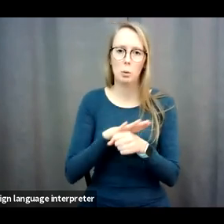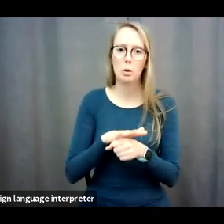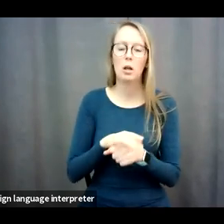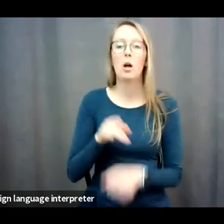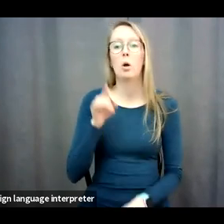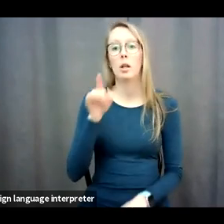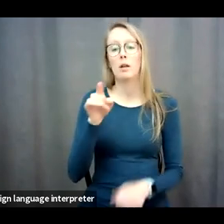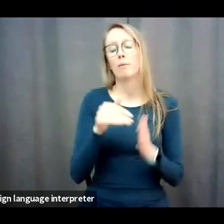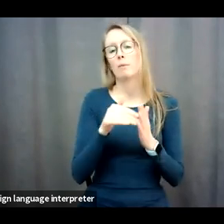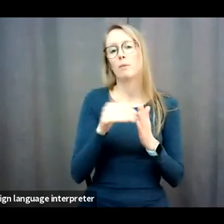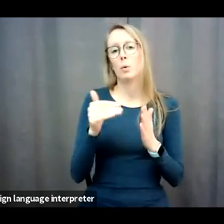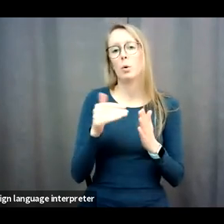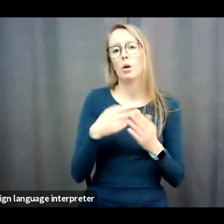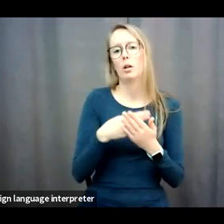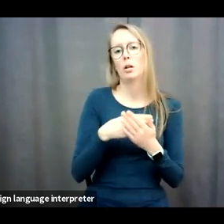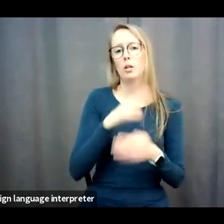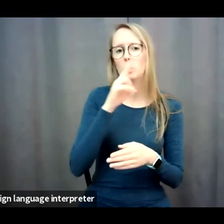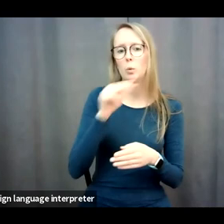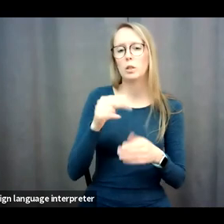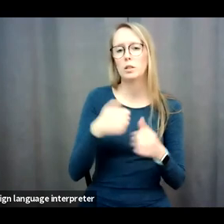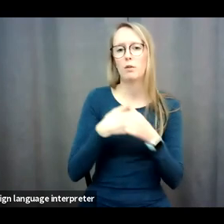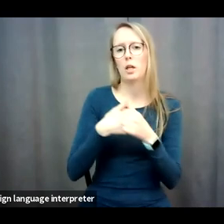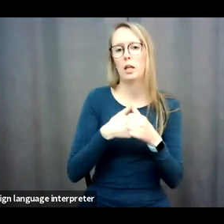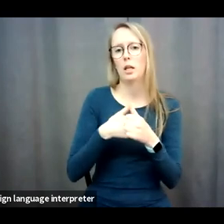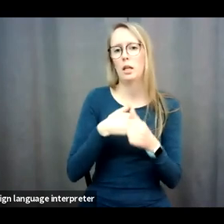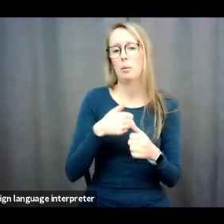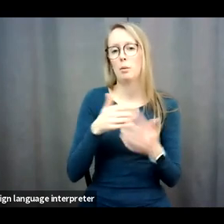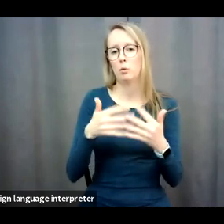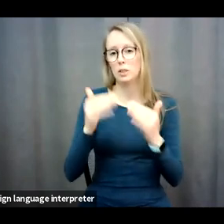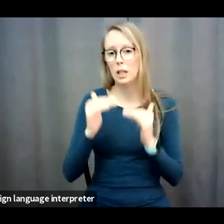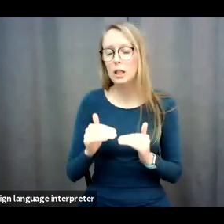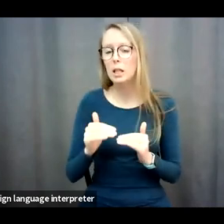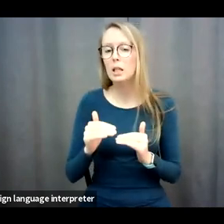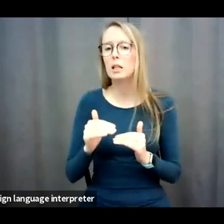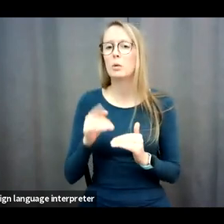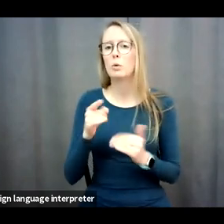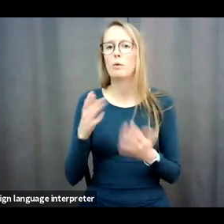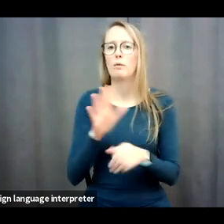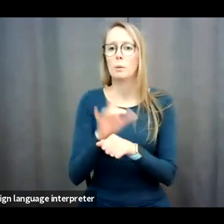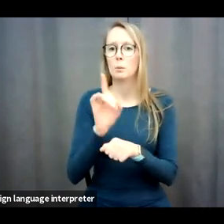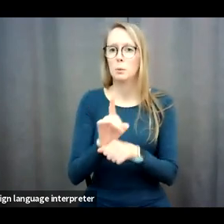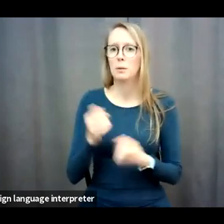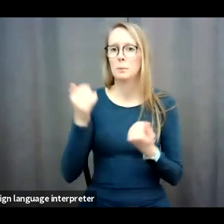Norwegian Association of Youth with Disabilities. And Ivan, you have 15 minutes.